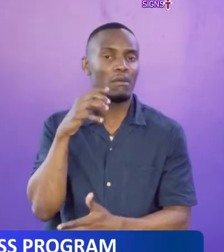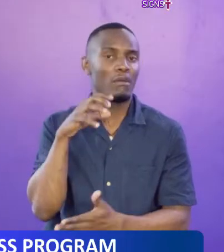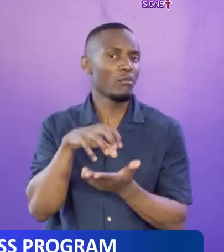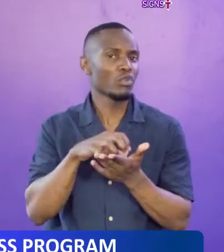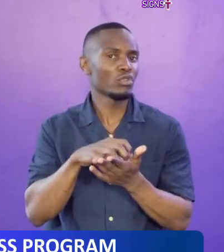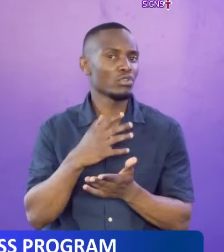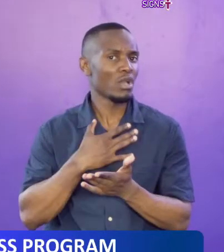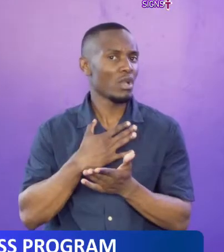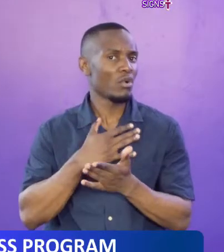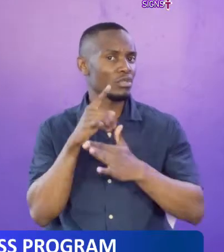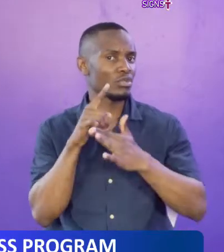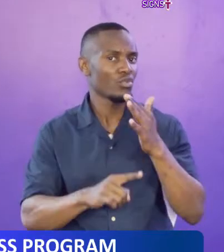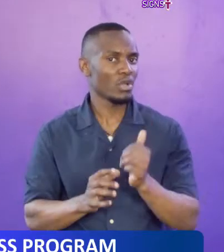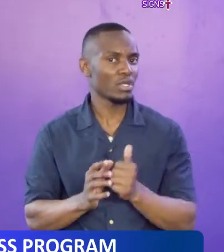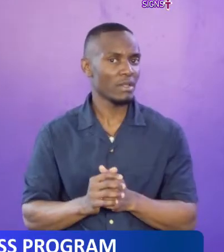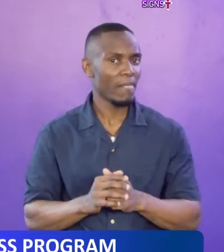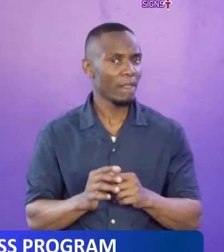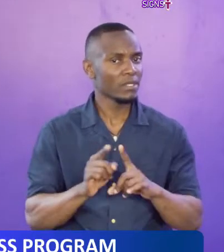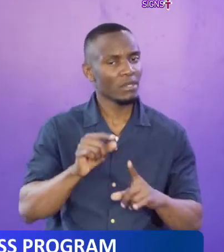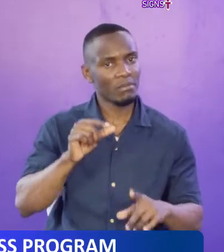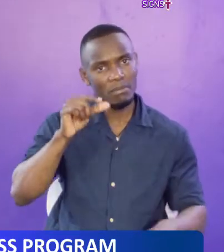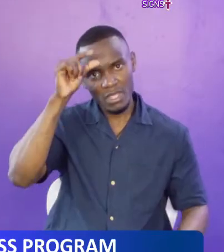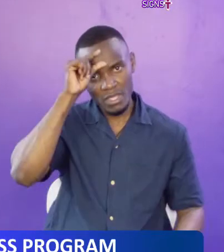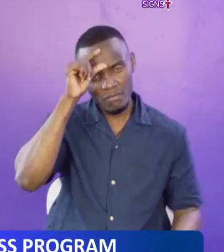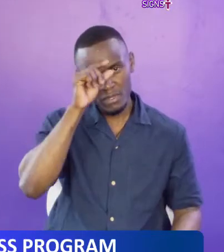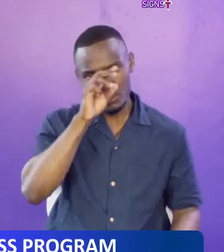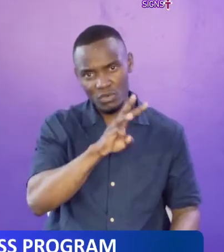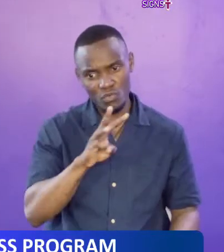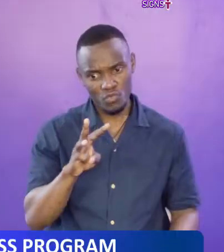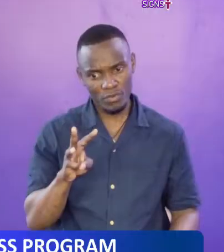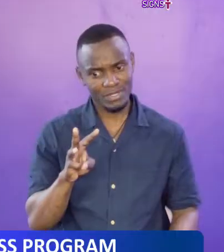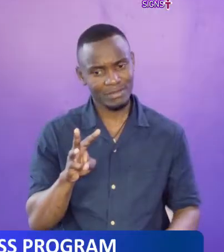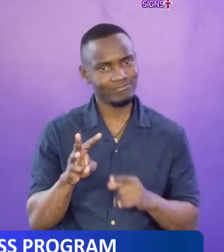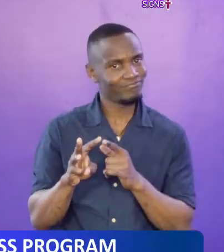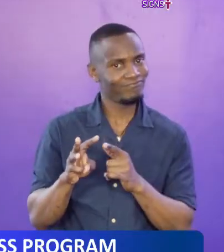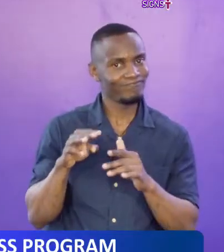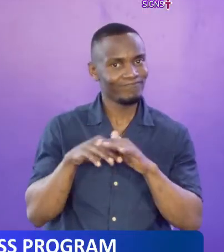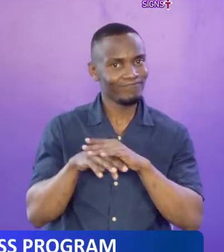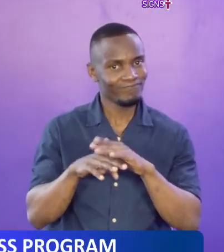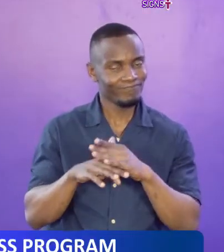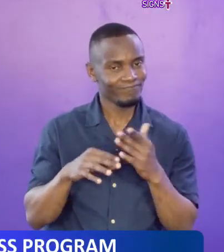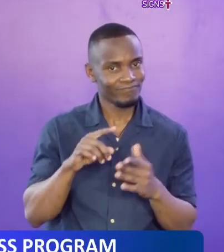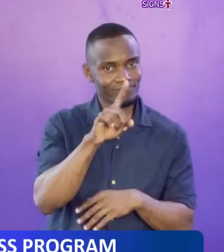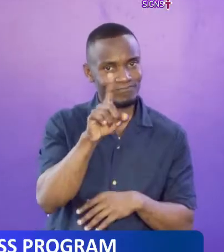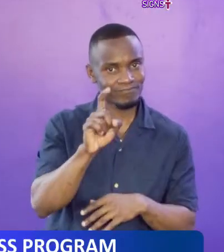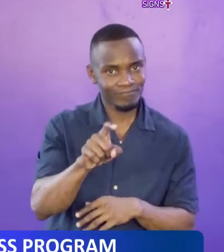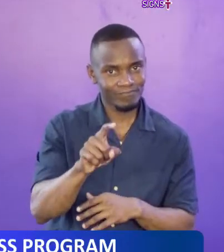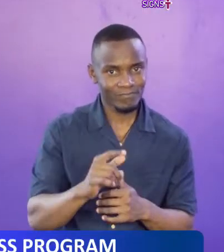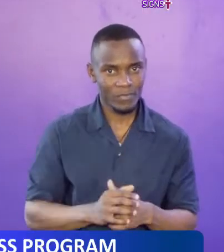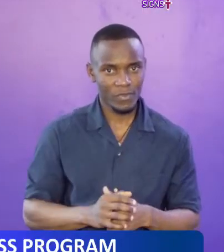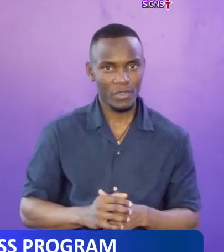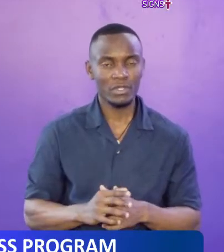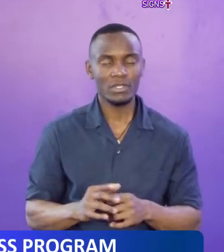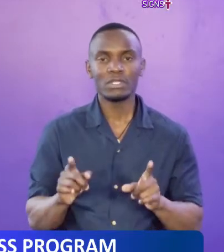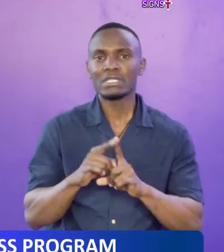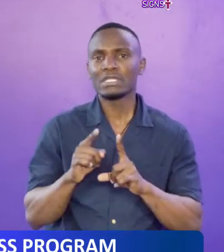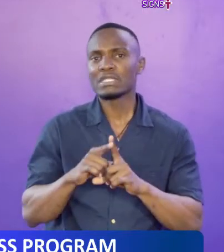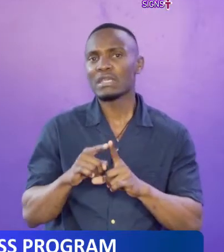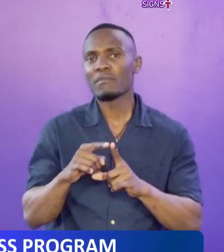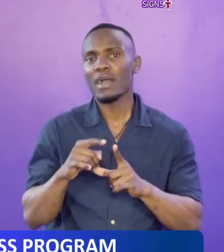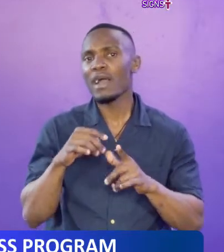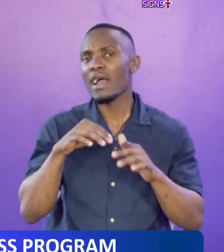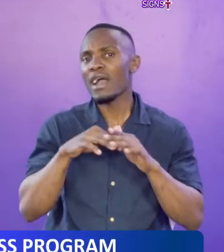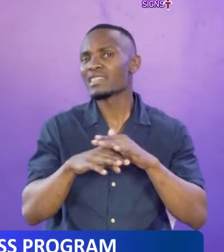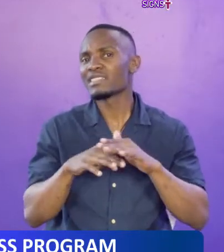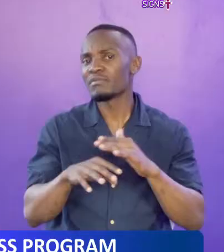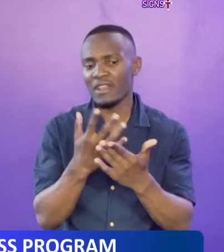Are government websites first accessible? Do they have accessibility features? And what are accessibility features?